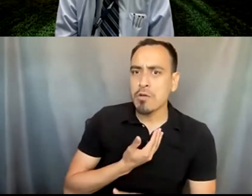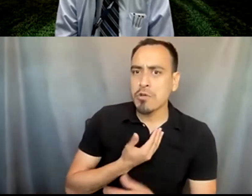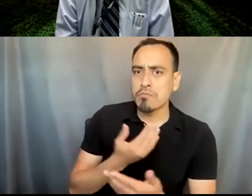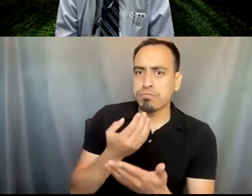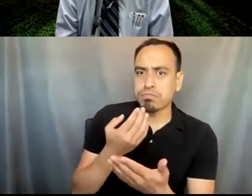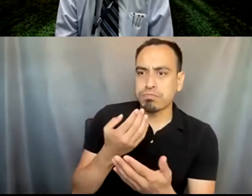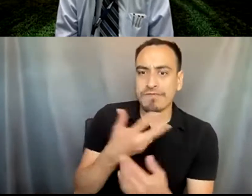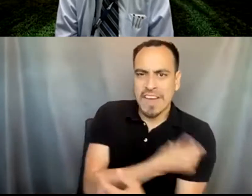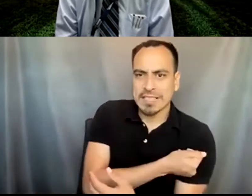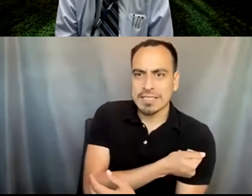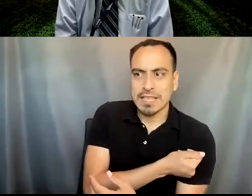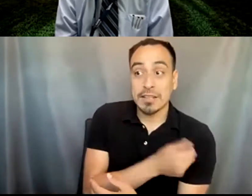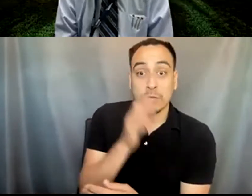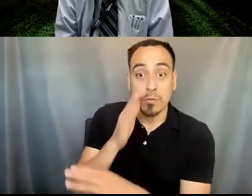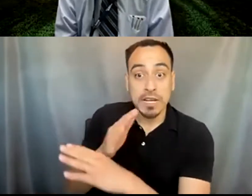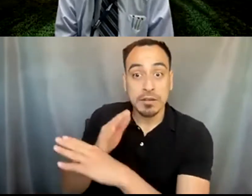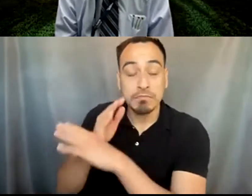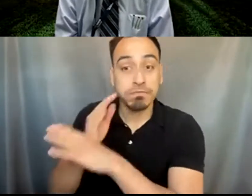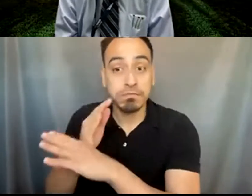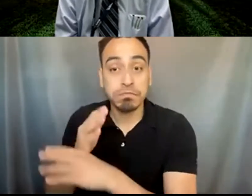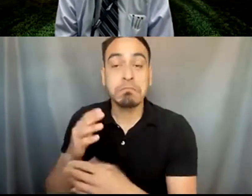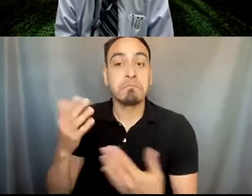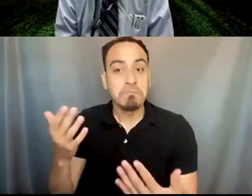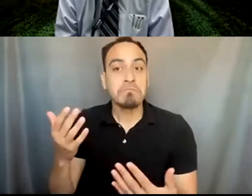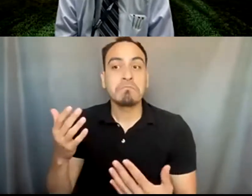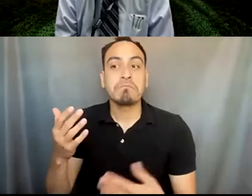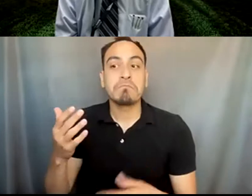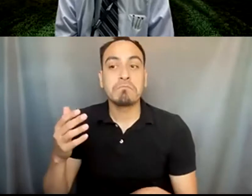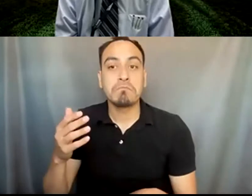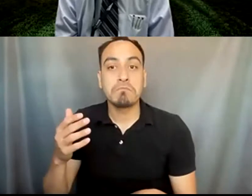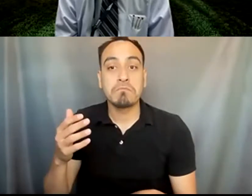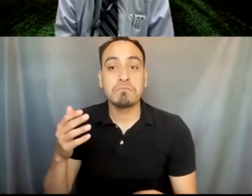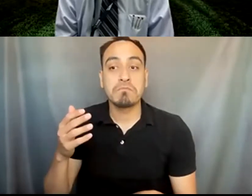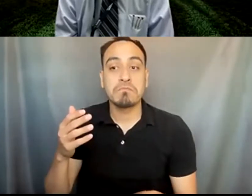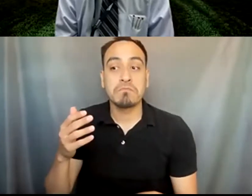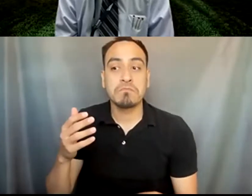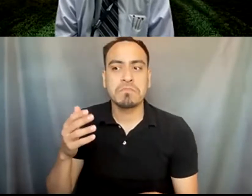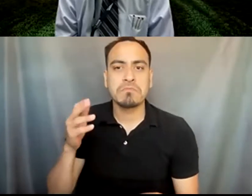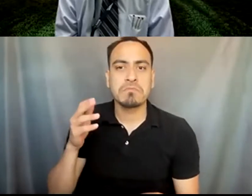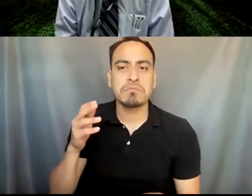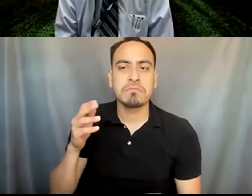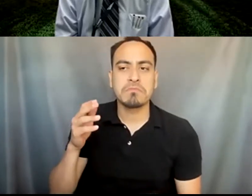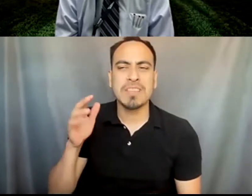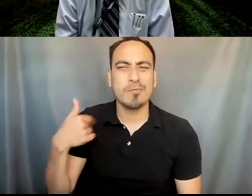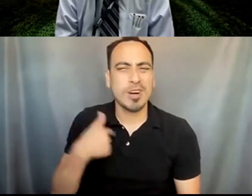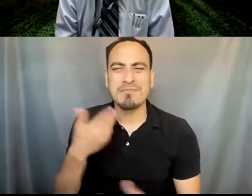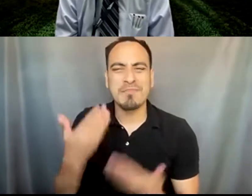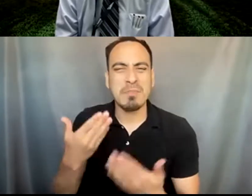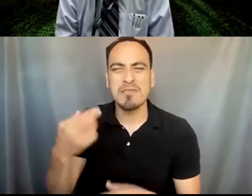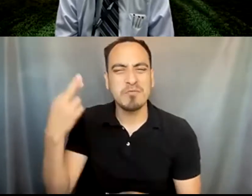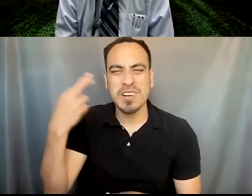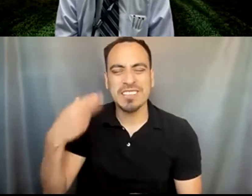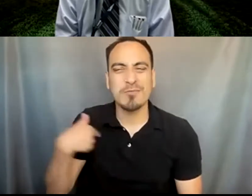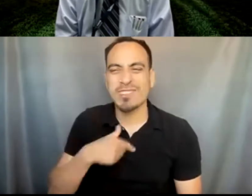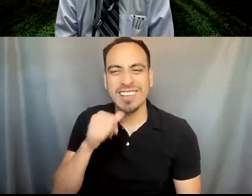is transmitted more readily. And so that may be part of the reason that we're not seeing